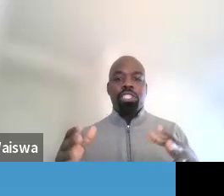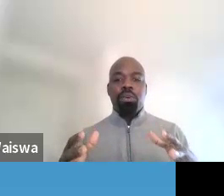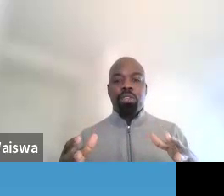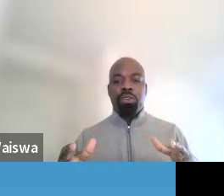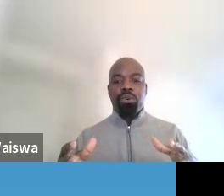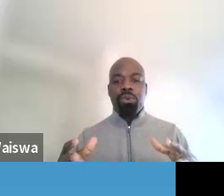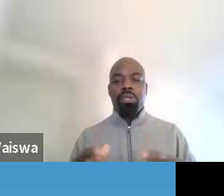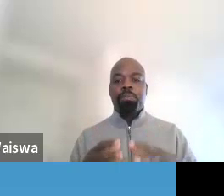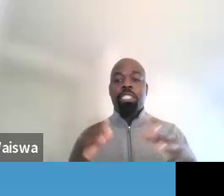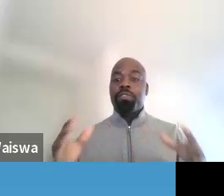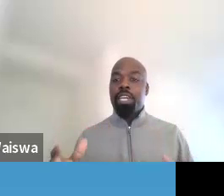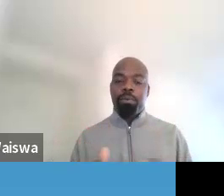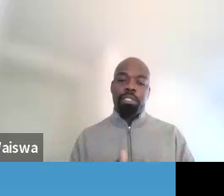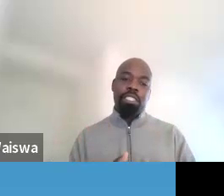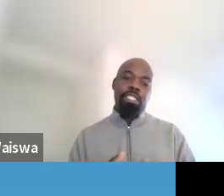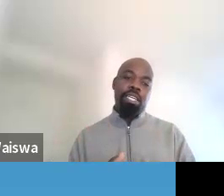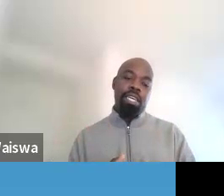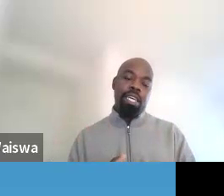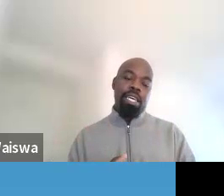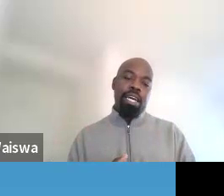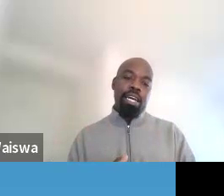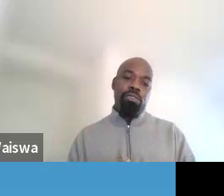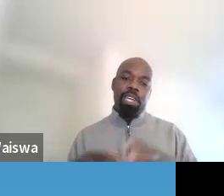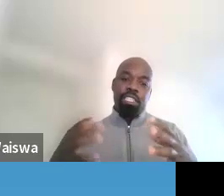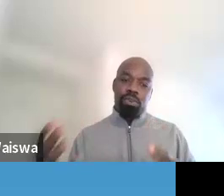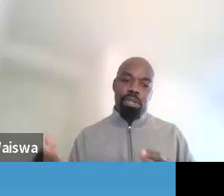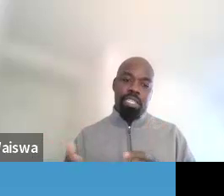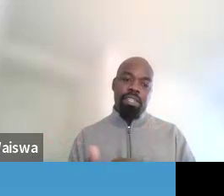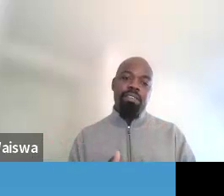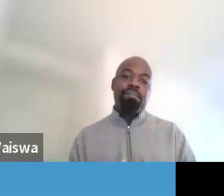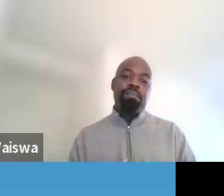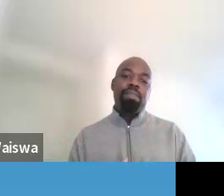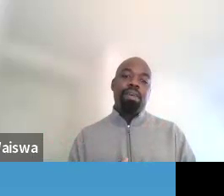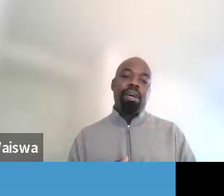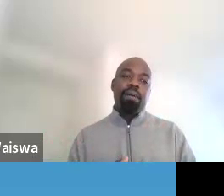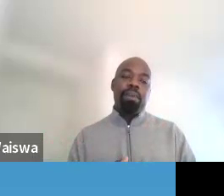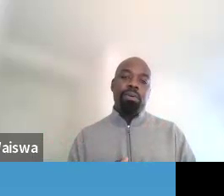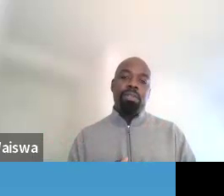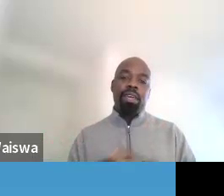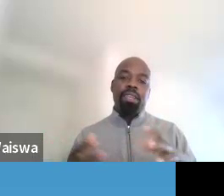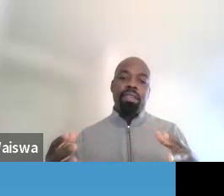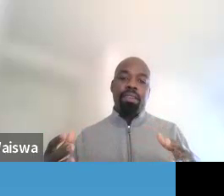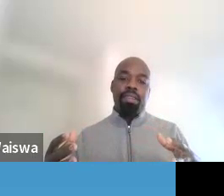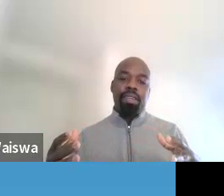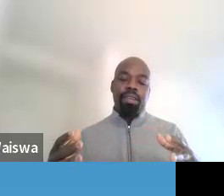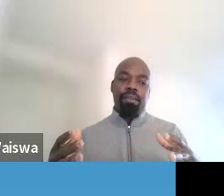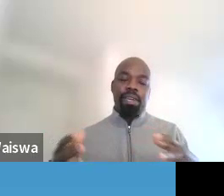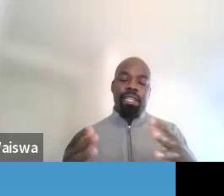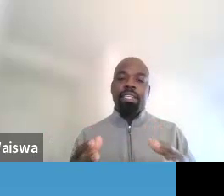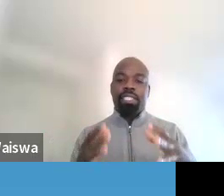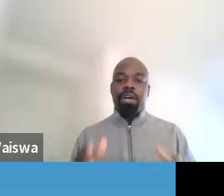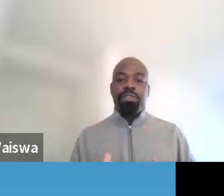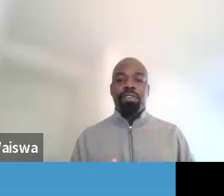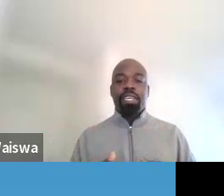We want to share with you specific approaches to writing strong letters. I know that